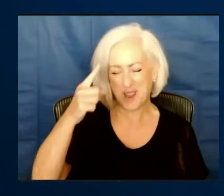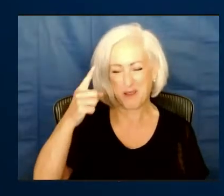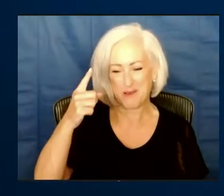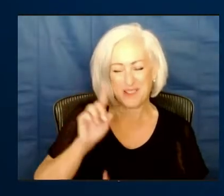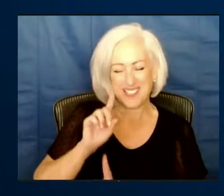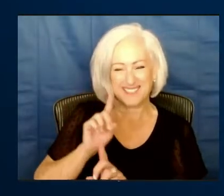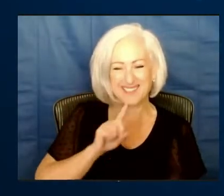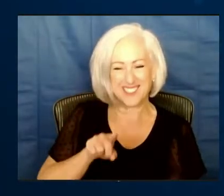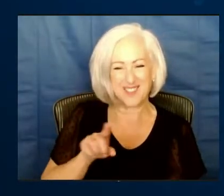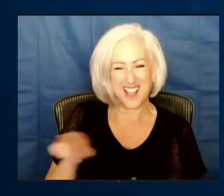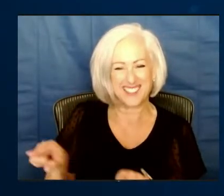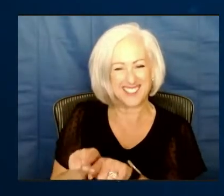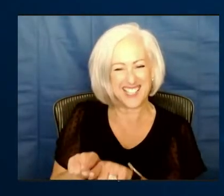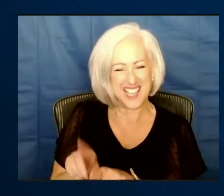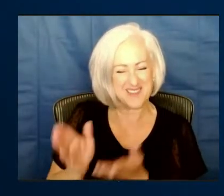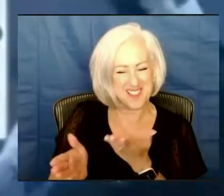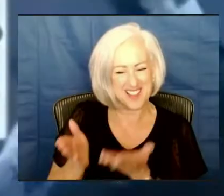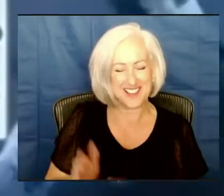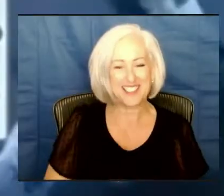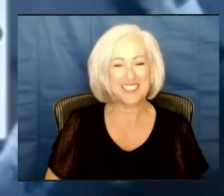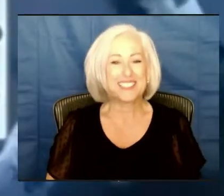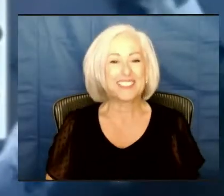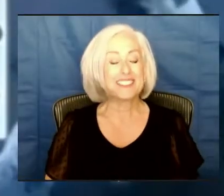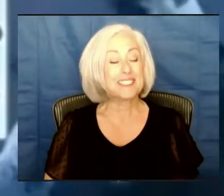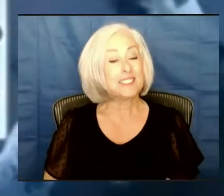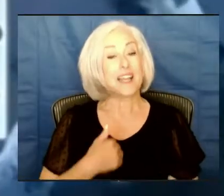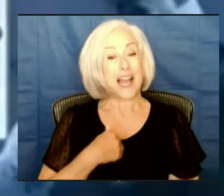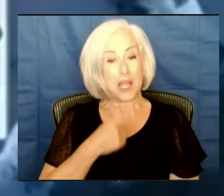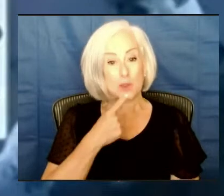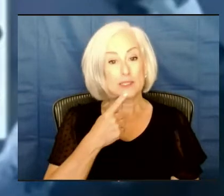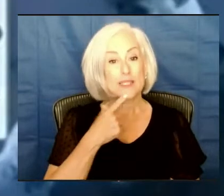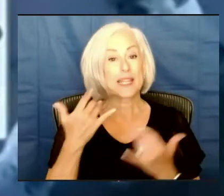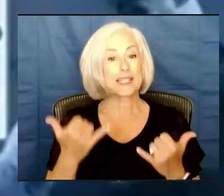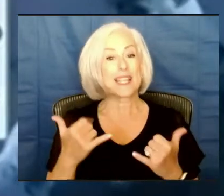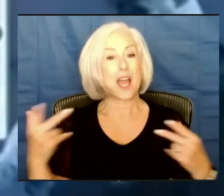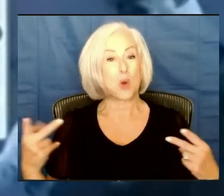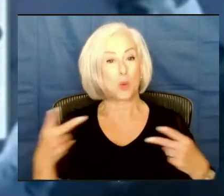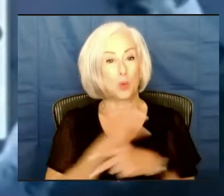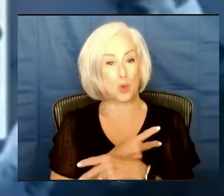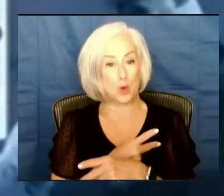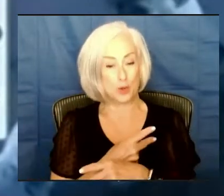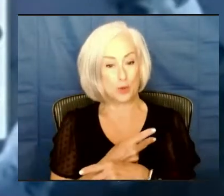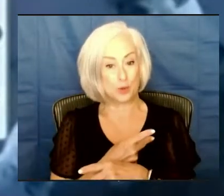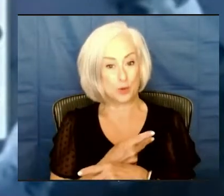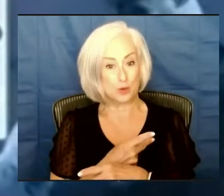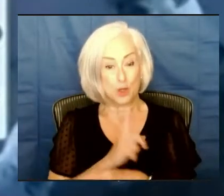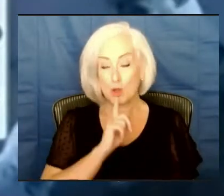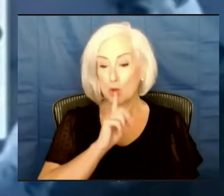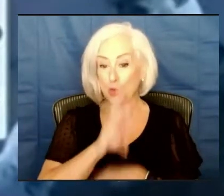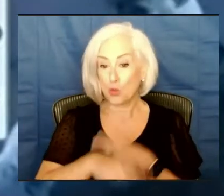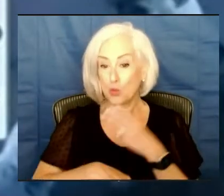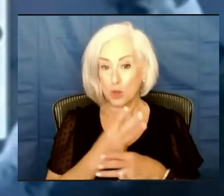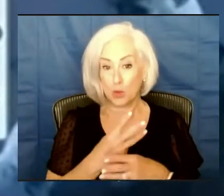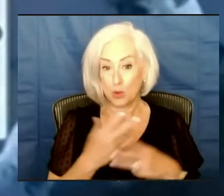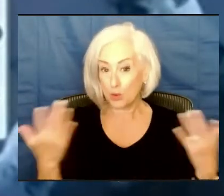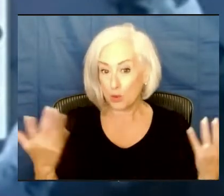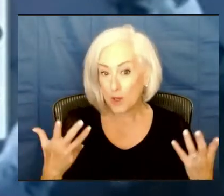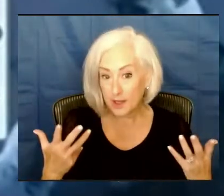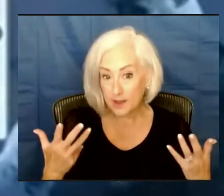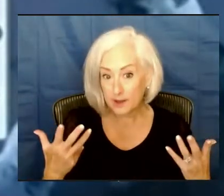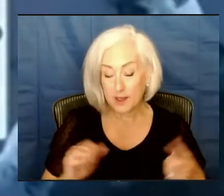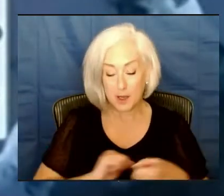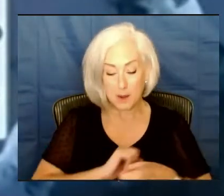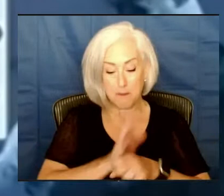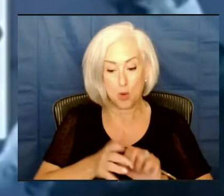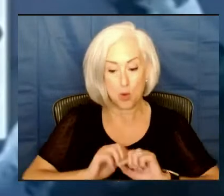responses. I wouldn't actually say that it's worse. I think the reality is that the pandemic, not only did it